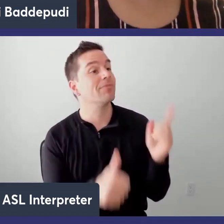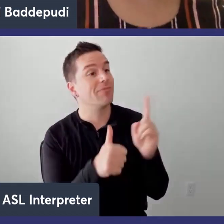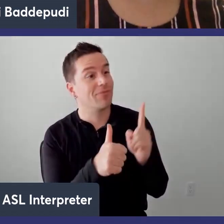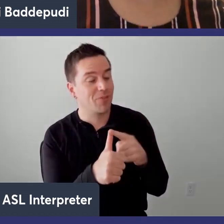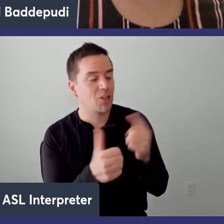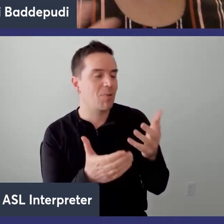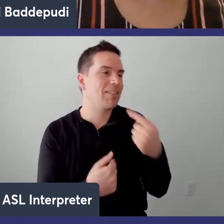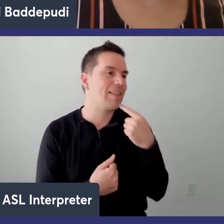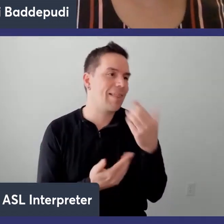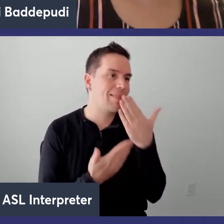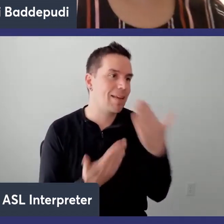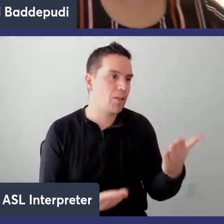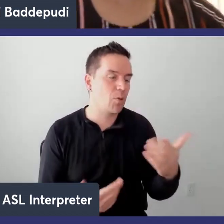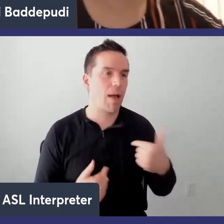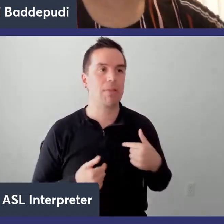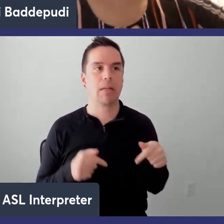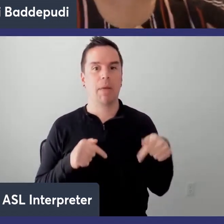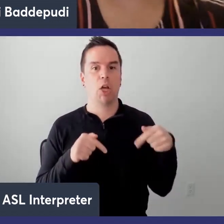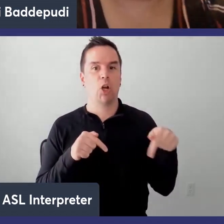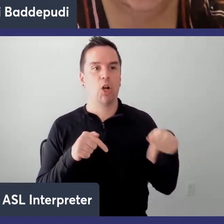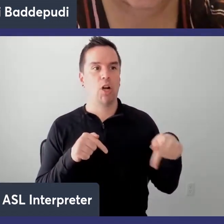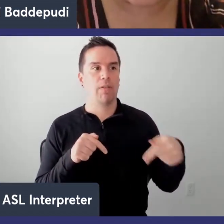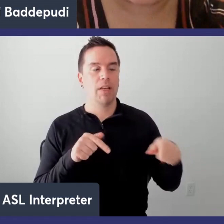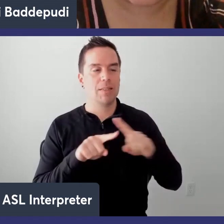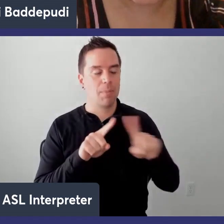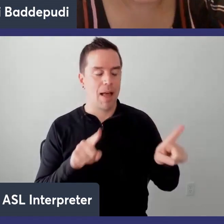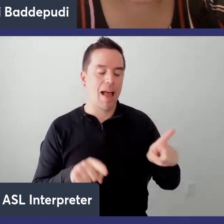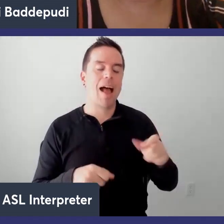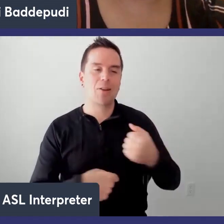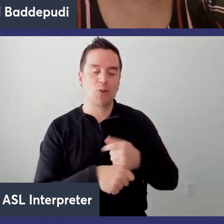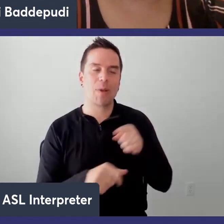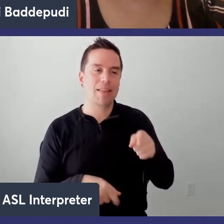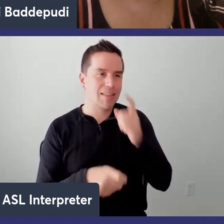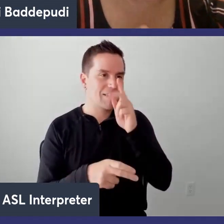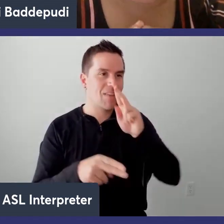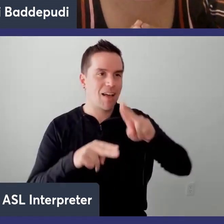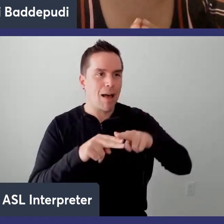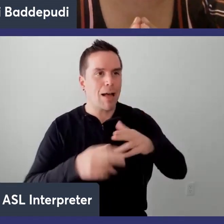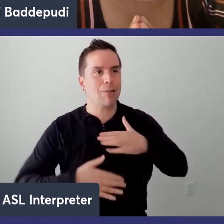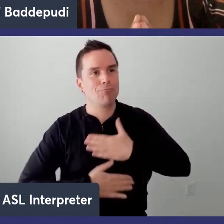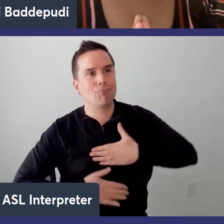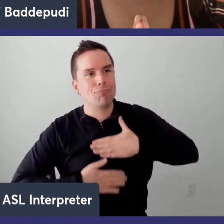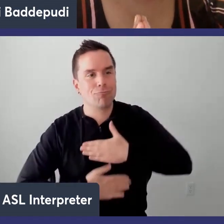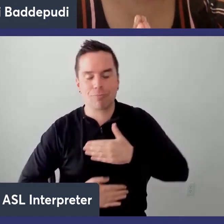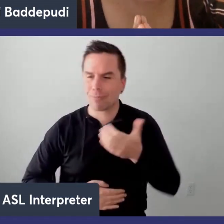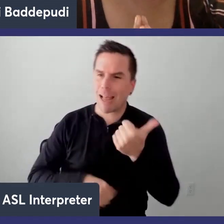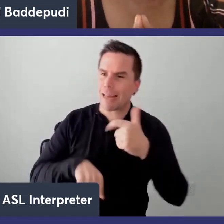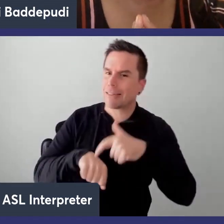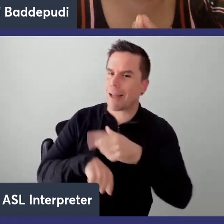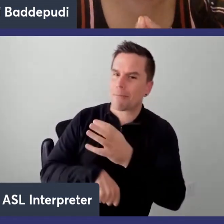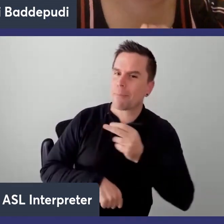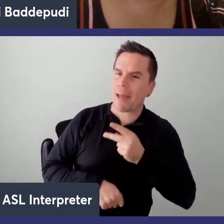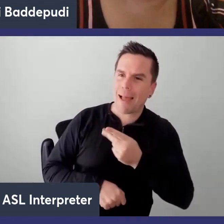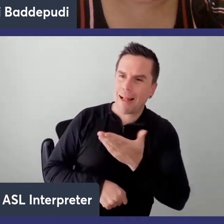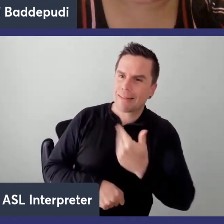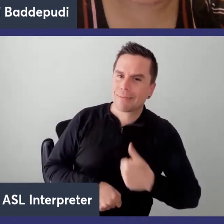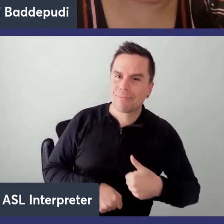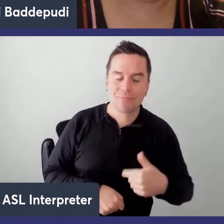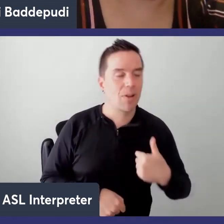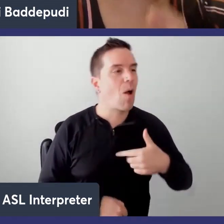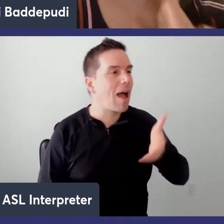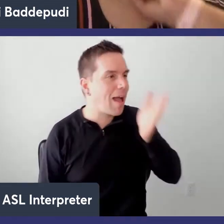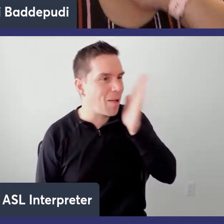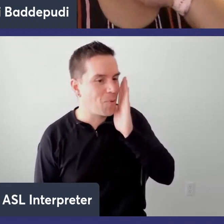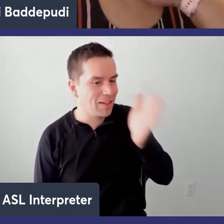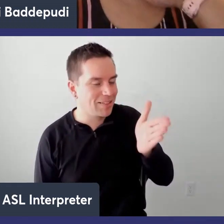little nervous, but then you guys really made it really. You did great. Come back anytime. Yes. I will. I'll definitely take up